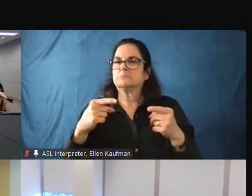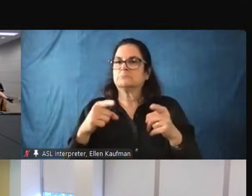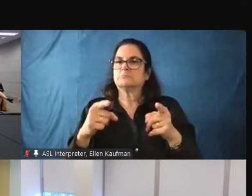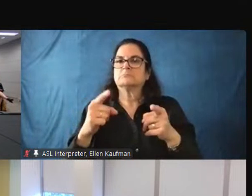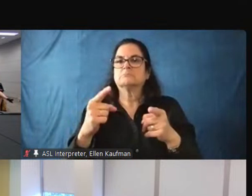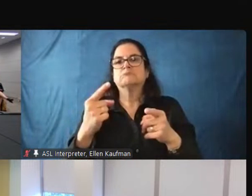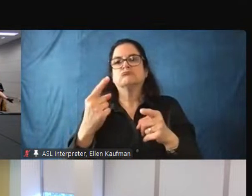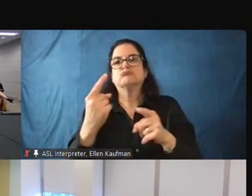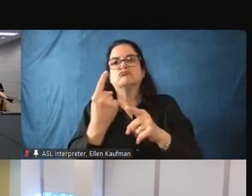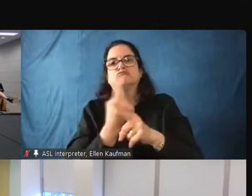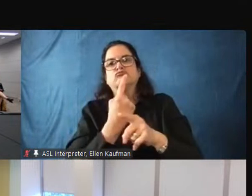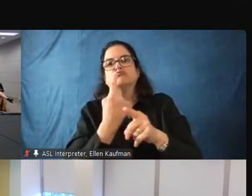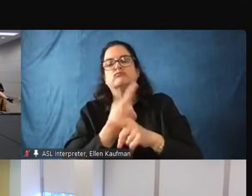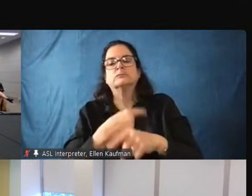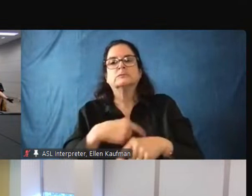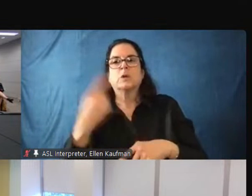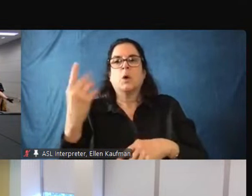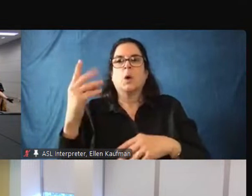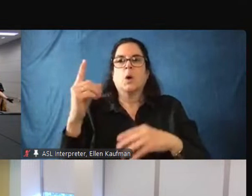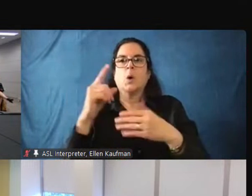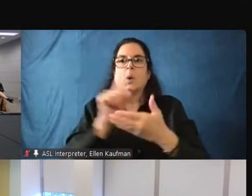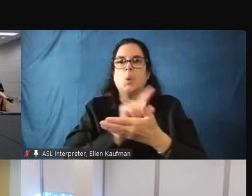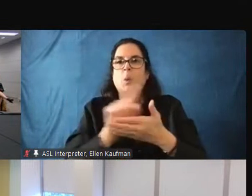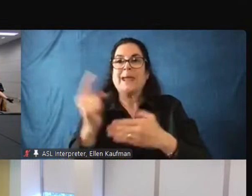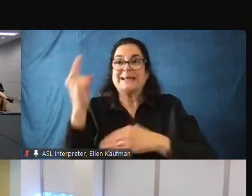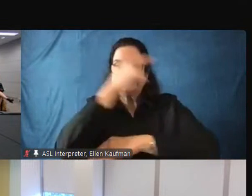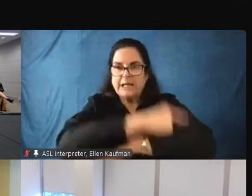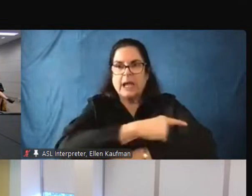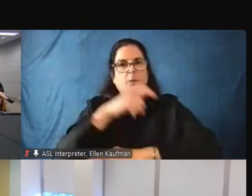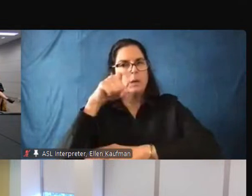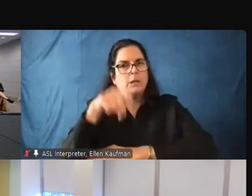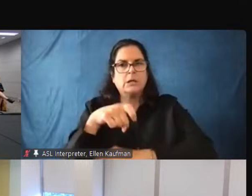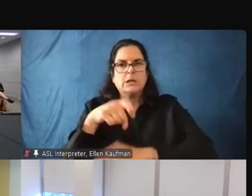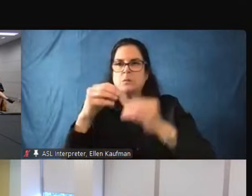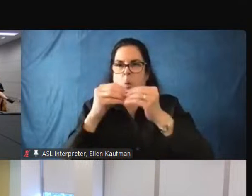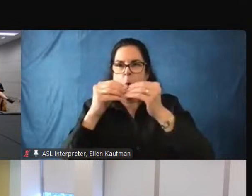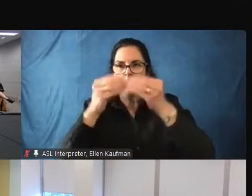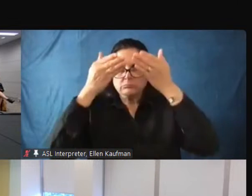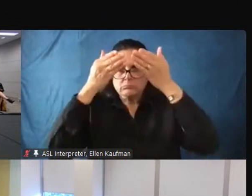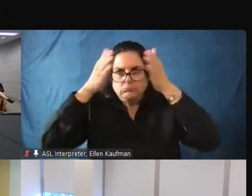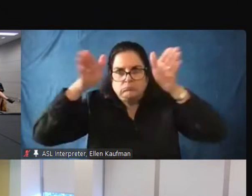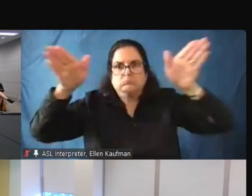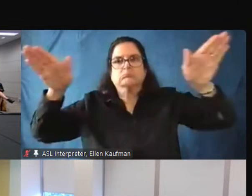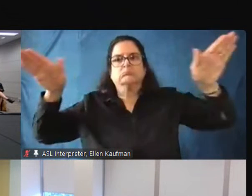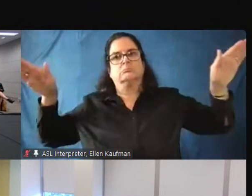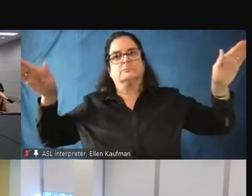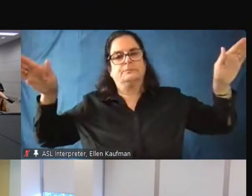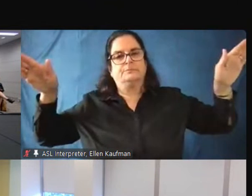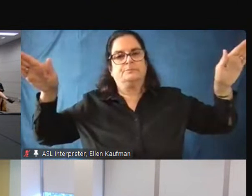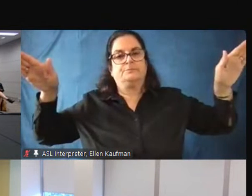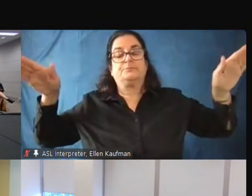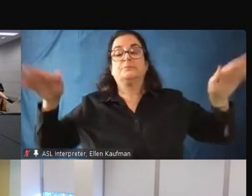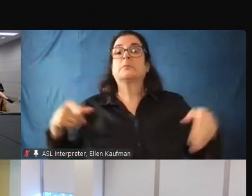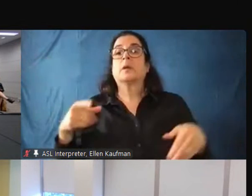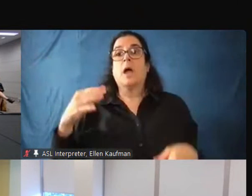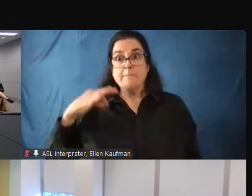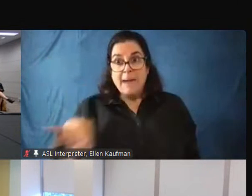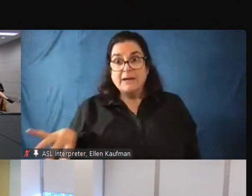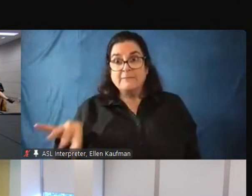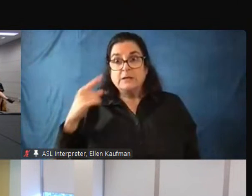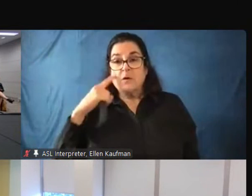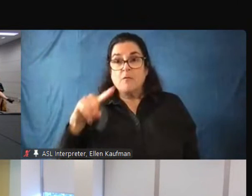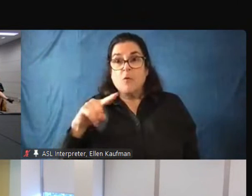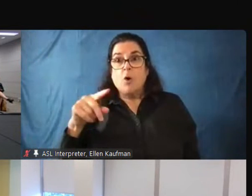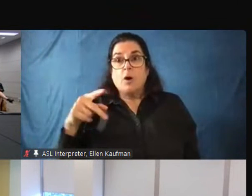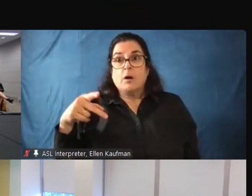much broader sense. That's part of what this report is also getting to, which is there are benefits to public transportation that go beyond